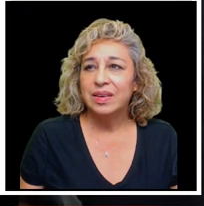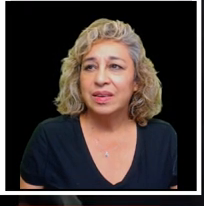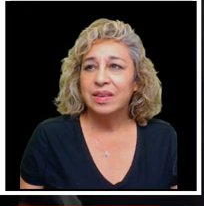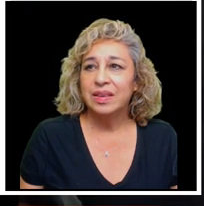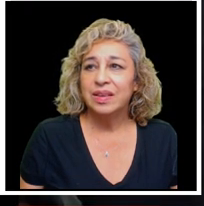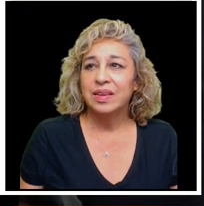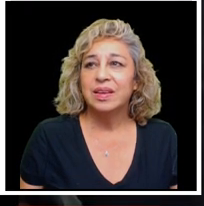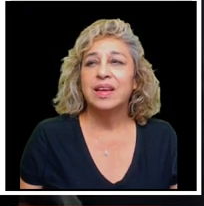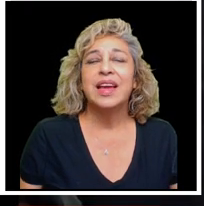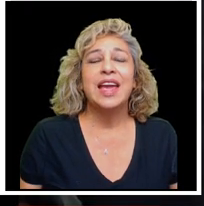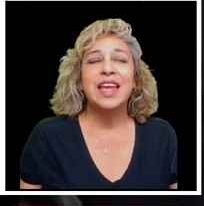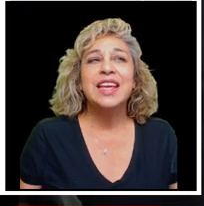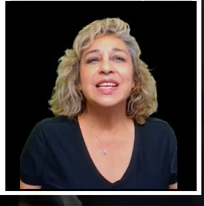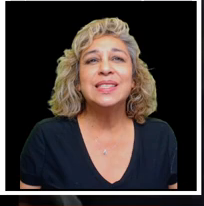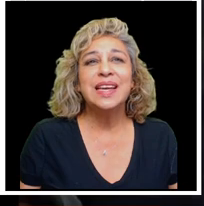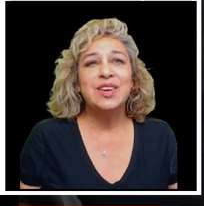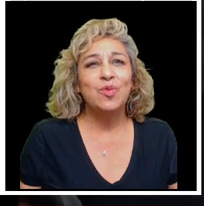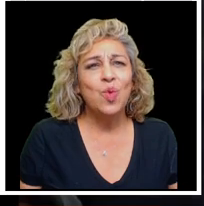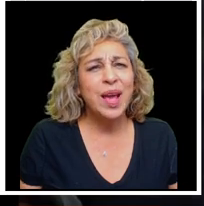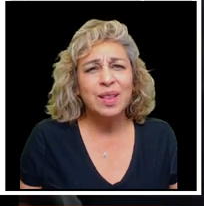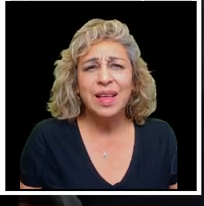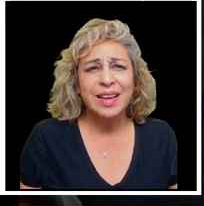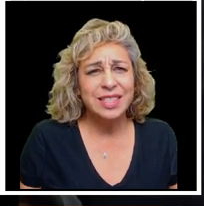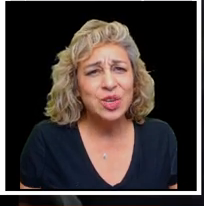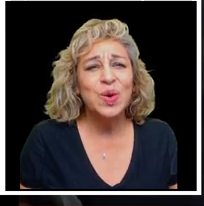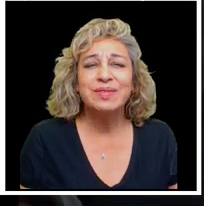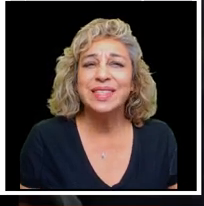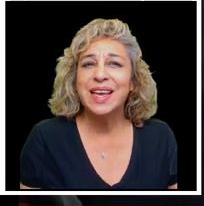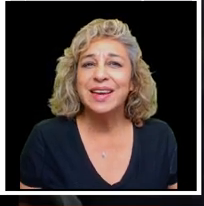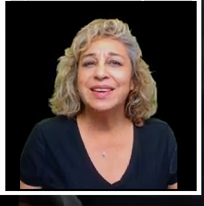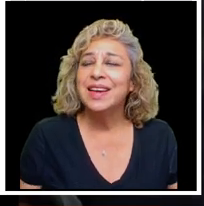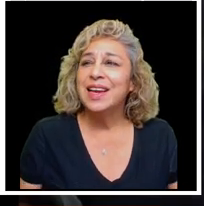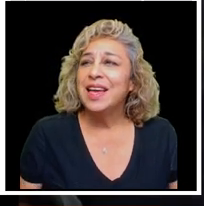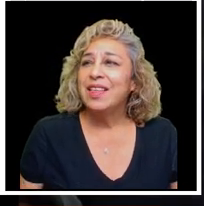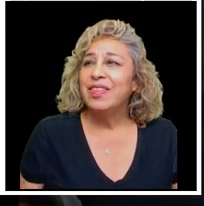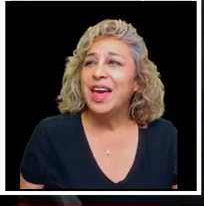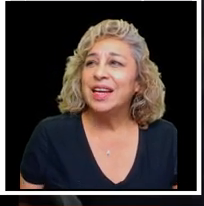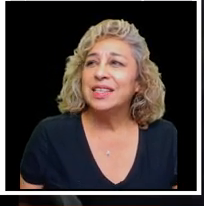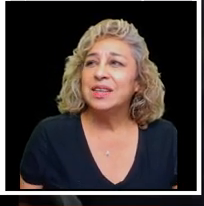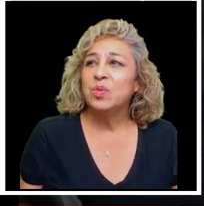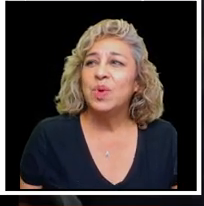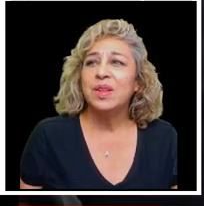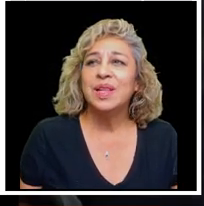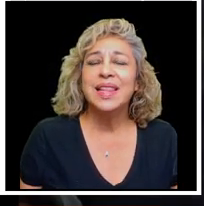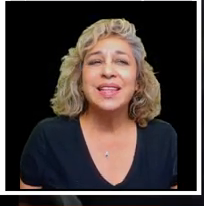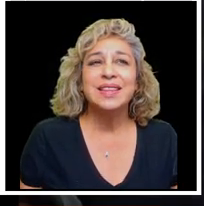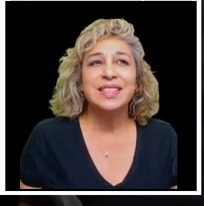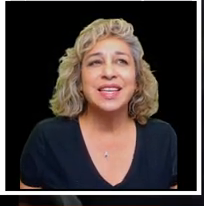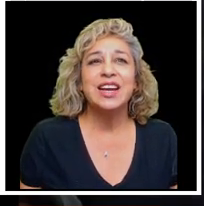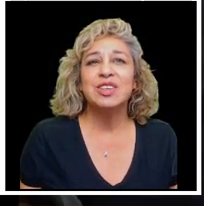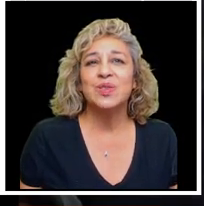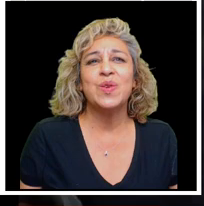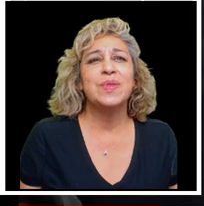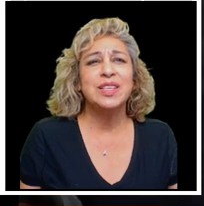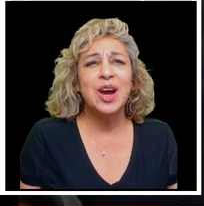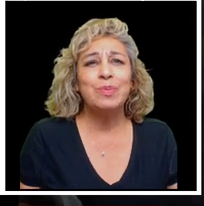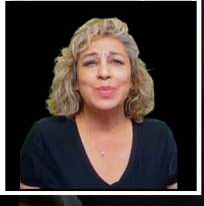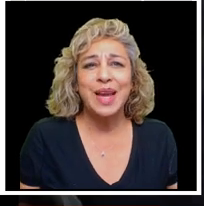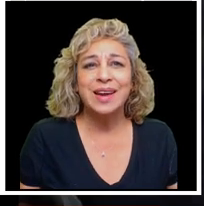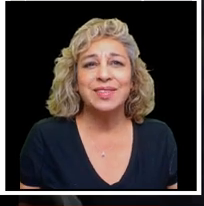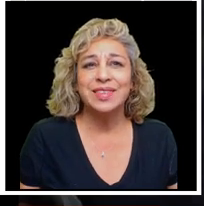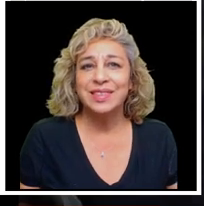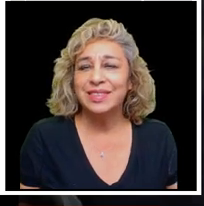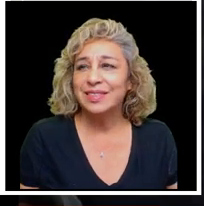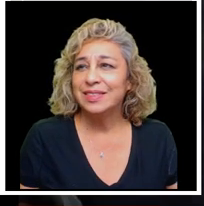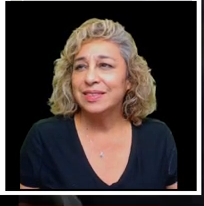and he said well as you have said that will clean the stairs from the top